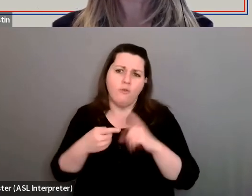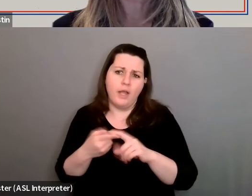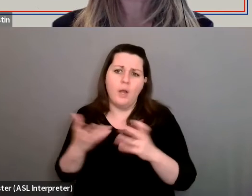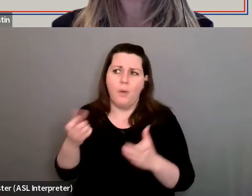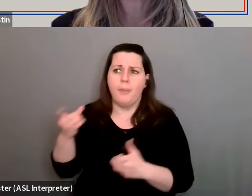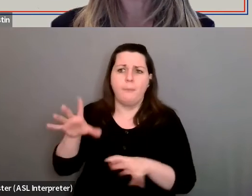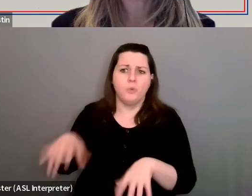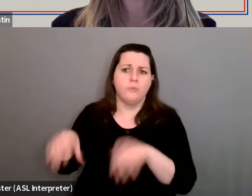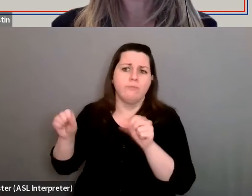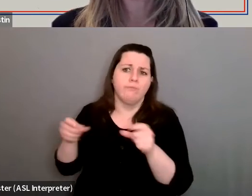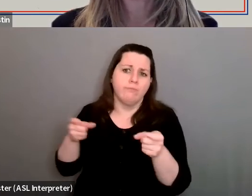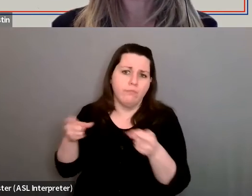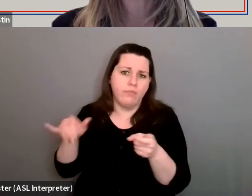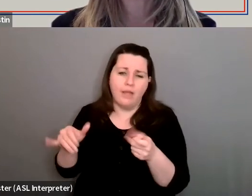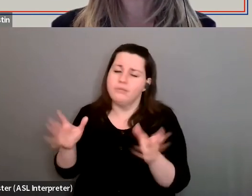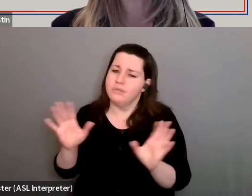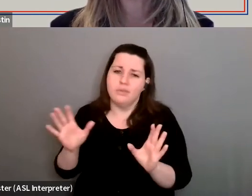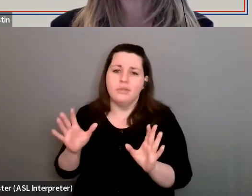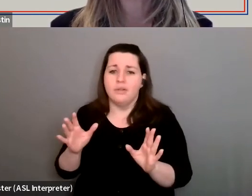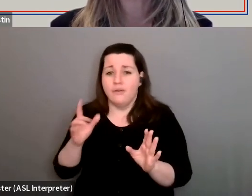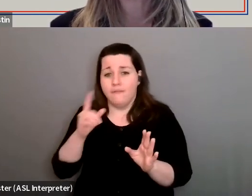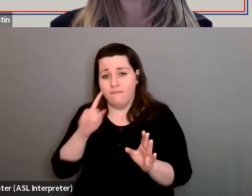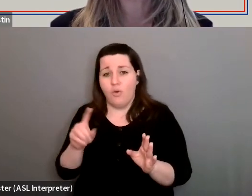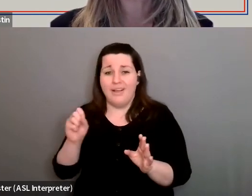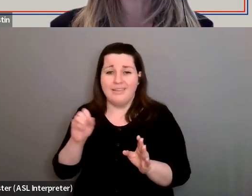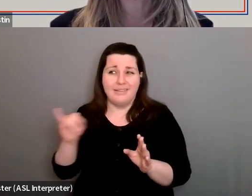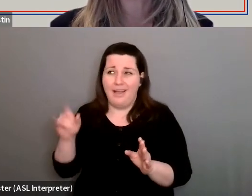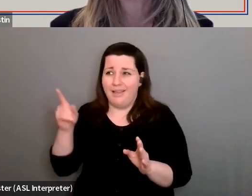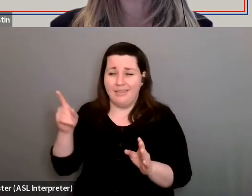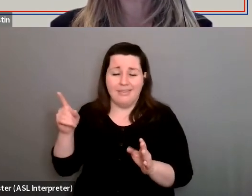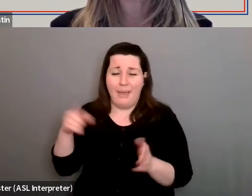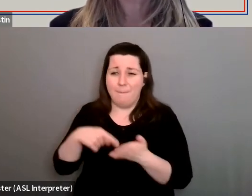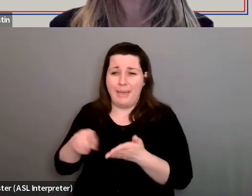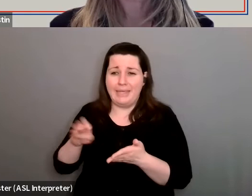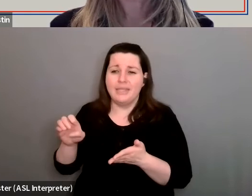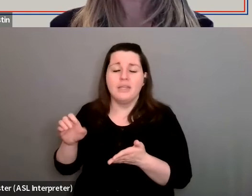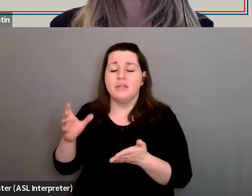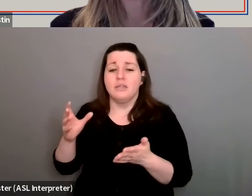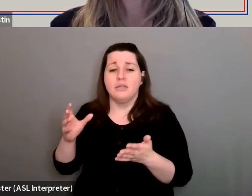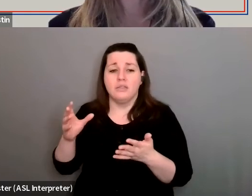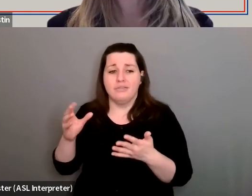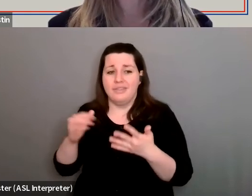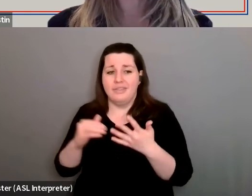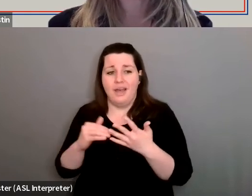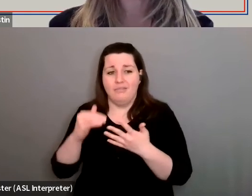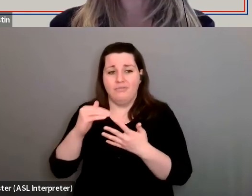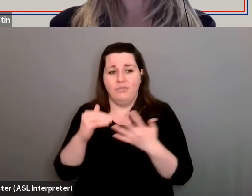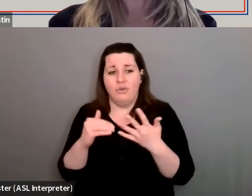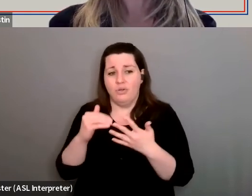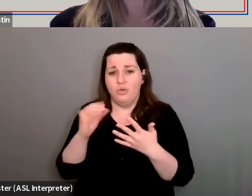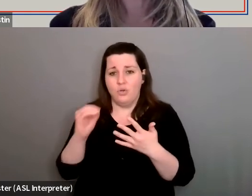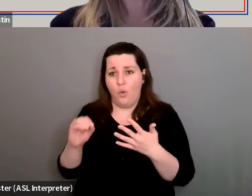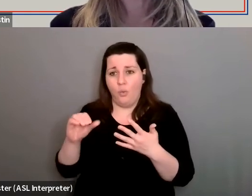to do it. In terms of the rep payee for SSI, it just has to be that nobody above them, again, is able or